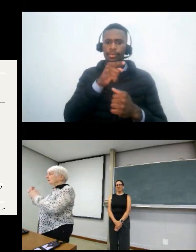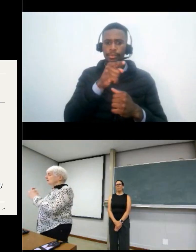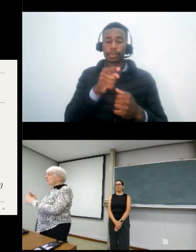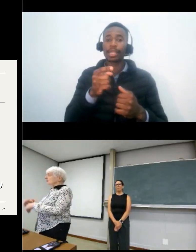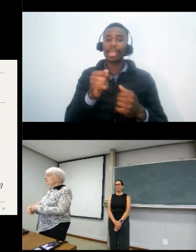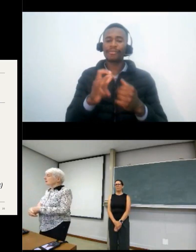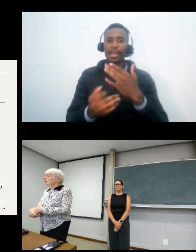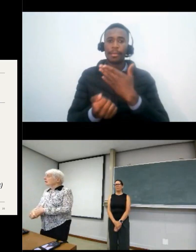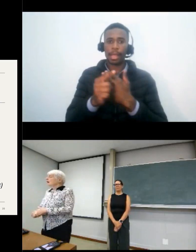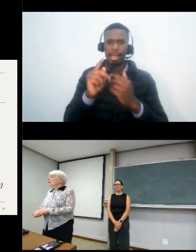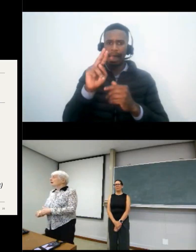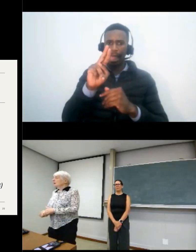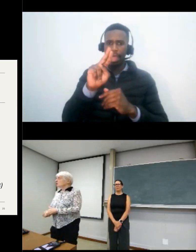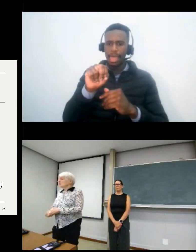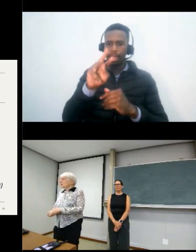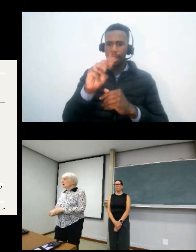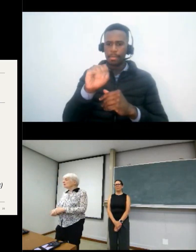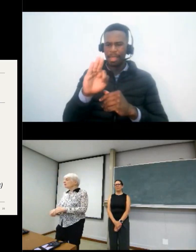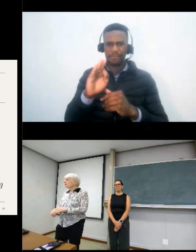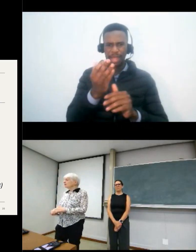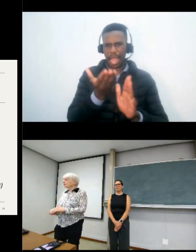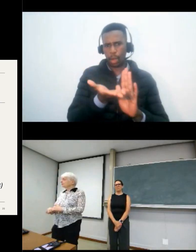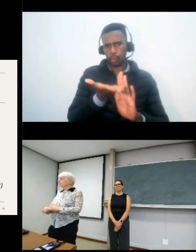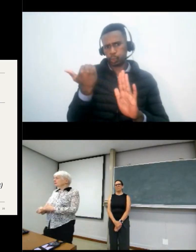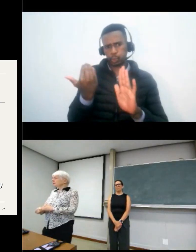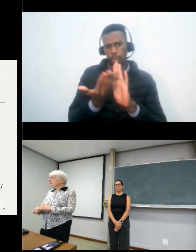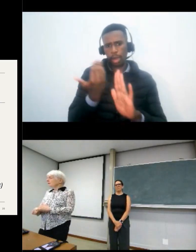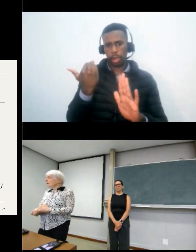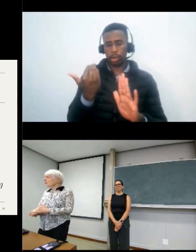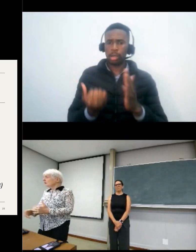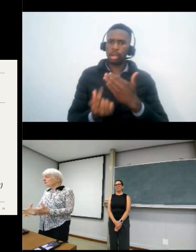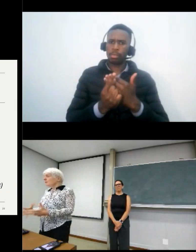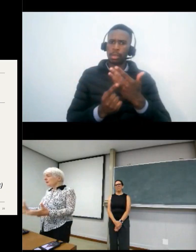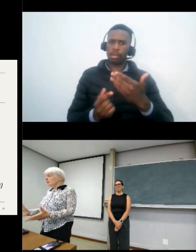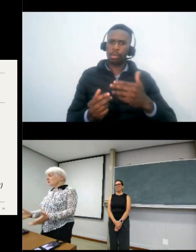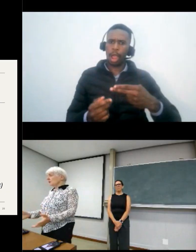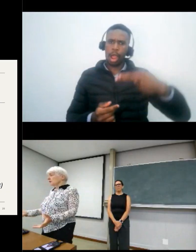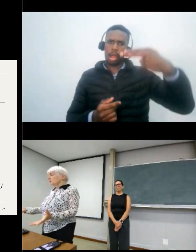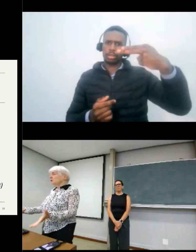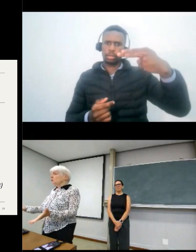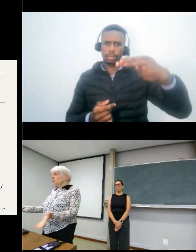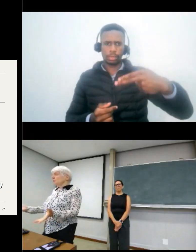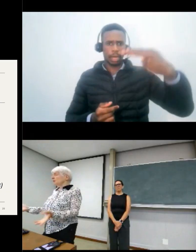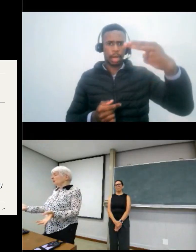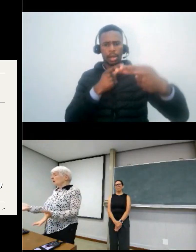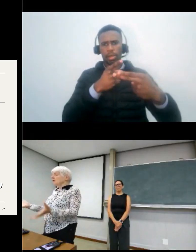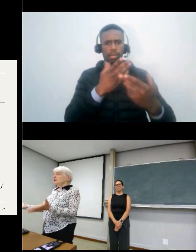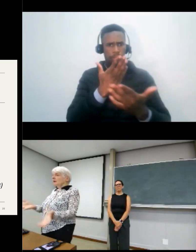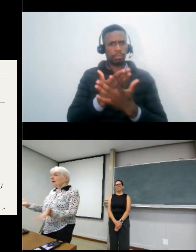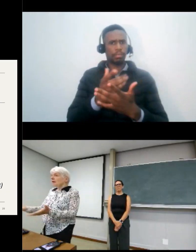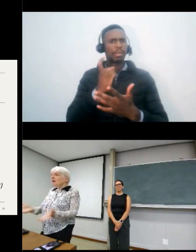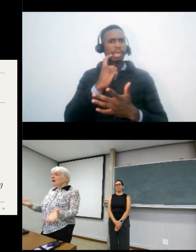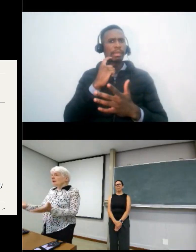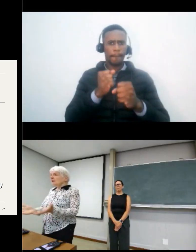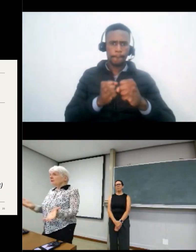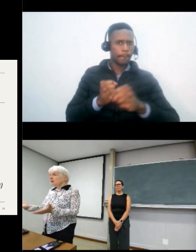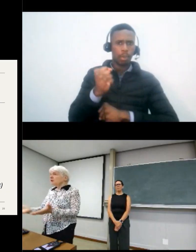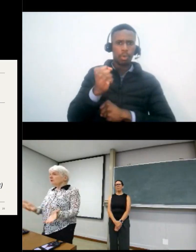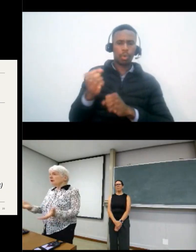again, you can see that this goes up. The number of manual signs produced was pretty high, so